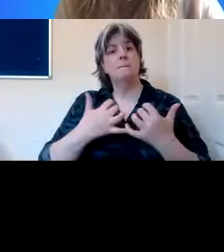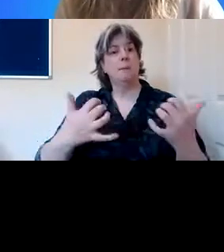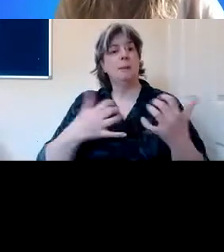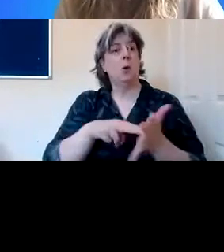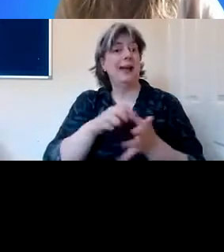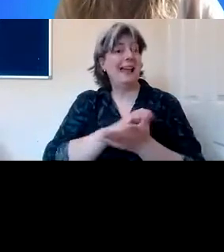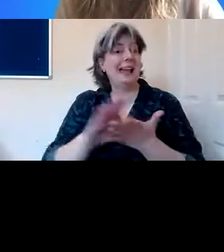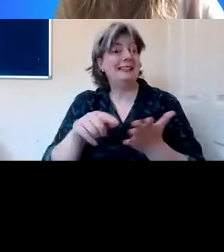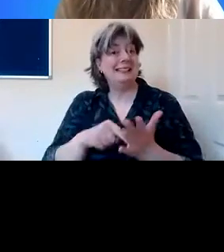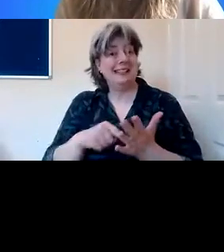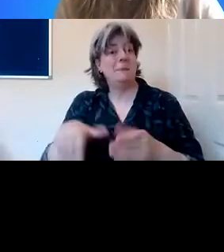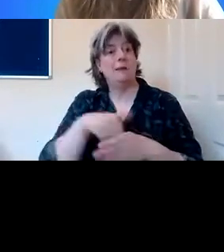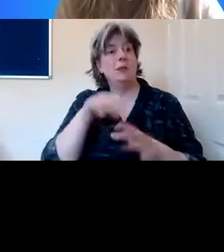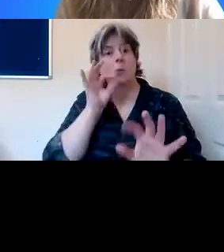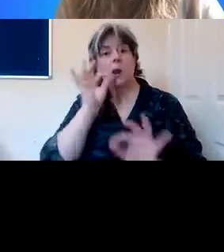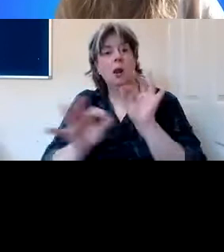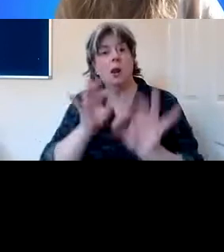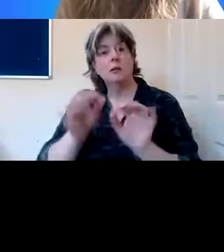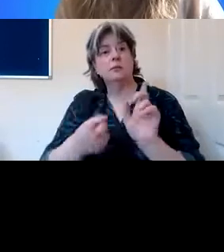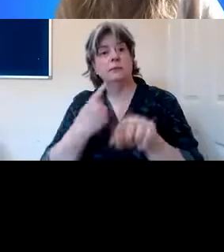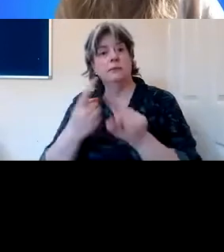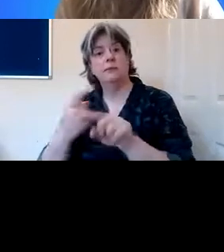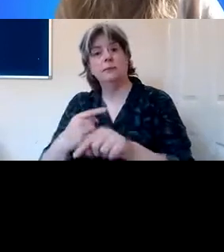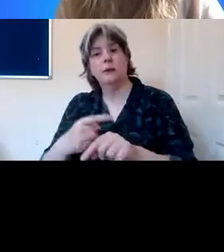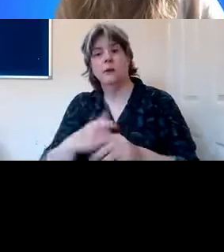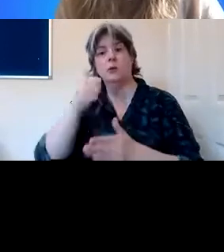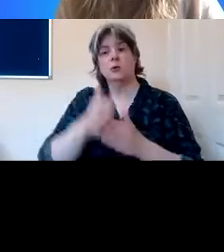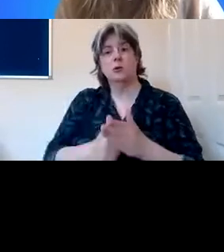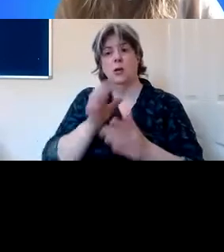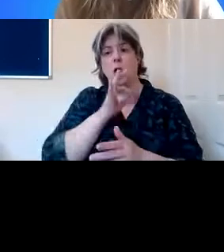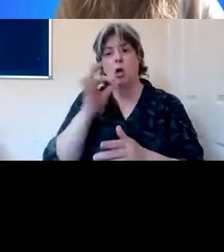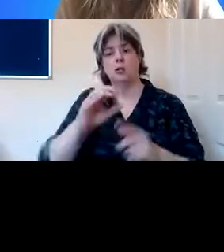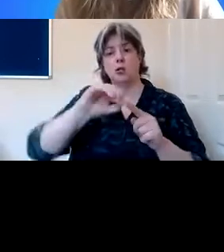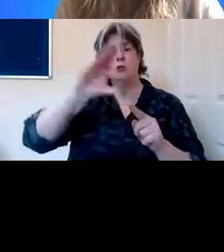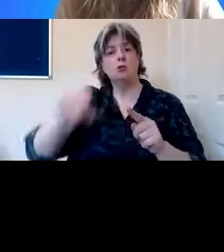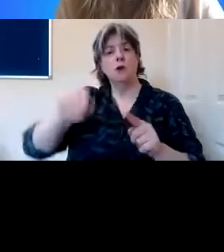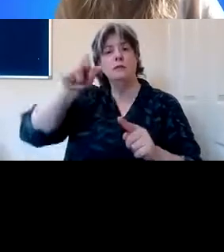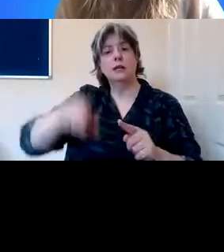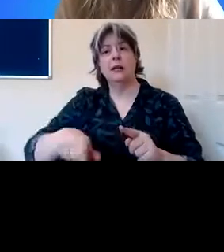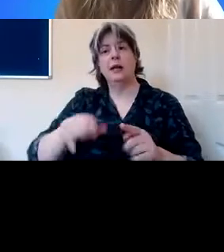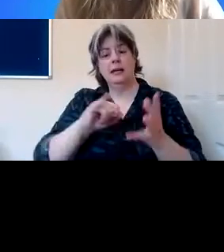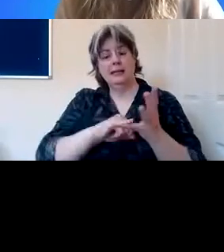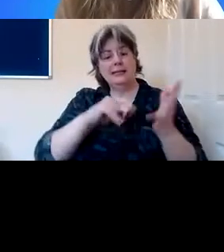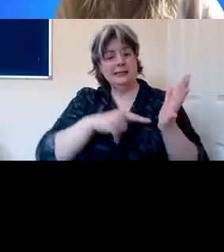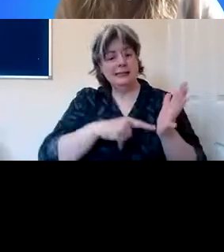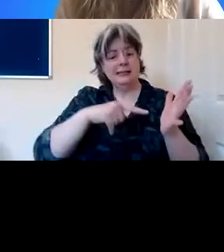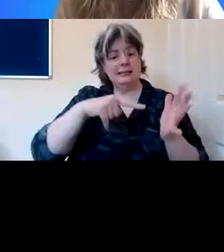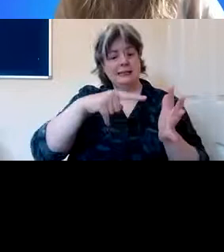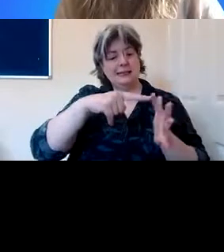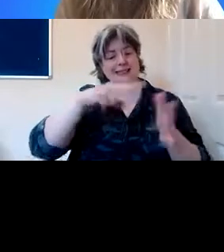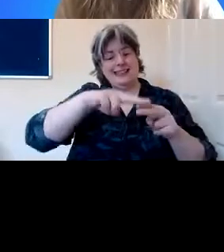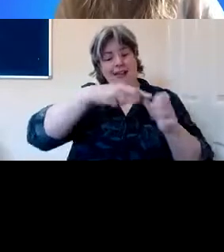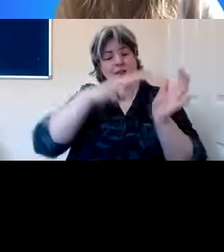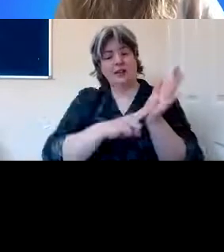to open up by asking the Conservative candidate, Stefan Rzeszewski, to start us off.